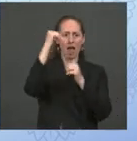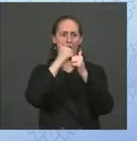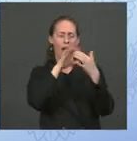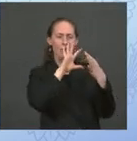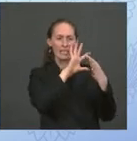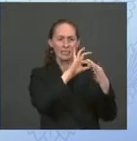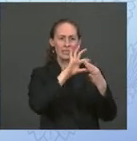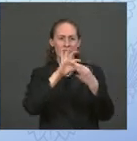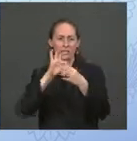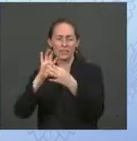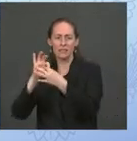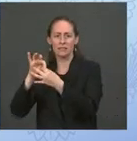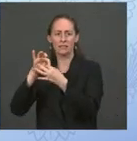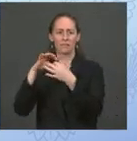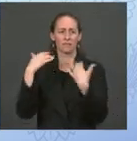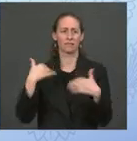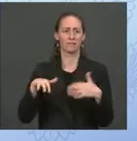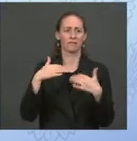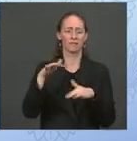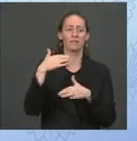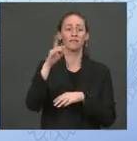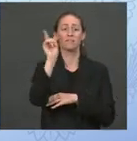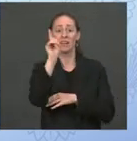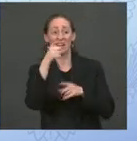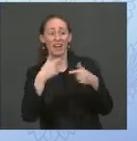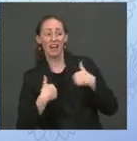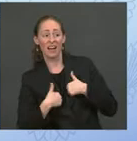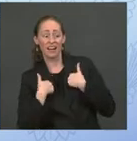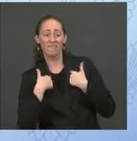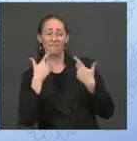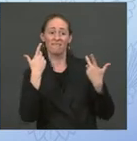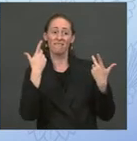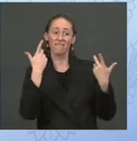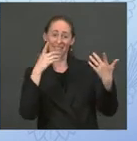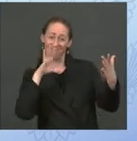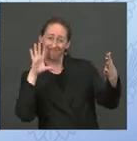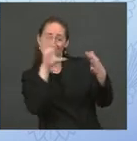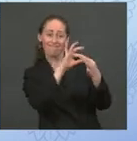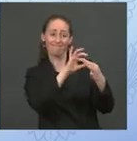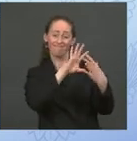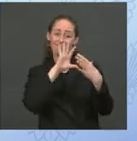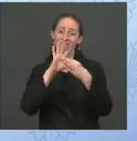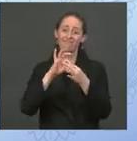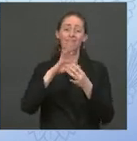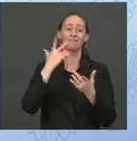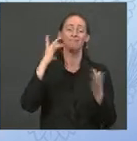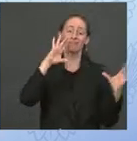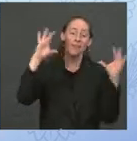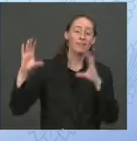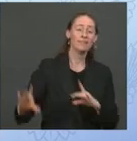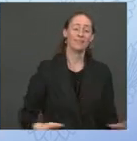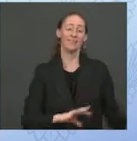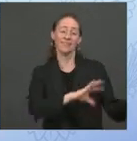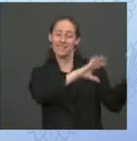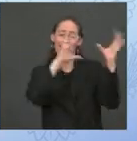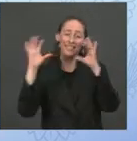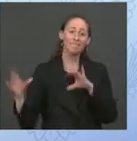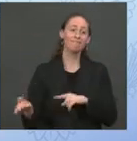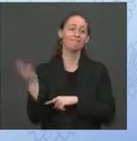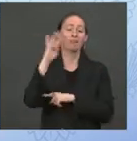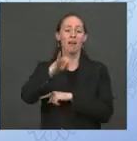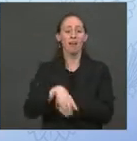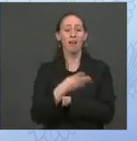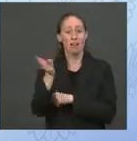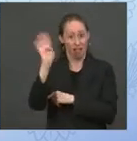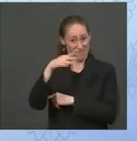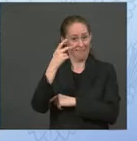met students where they were. You worked long hours. I see the heads, yes, you